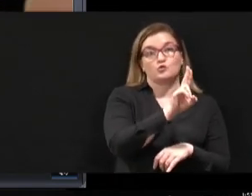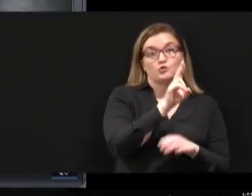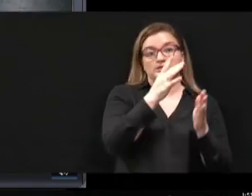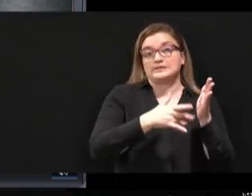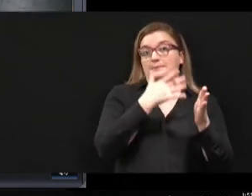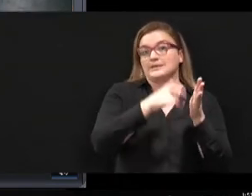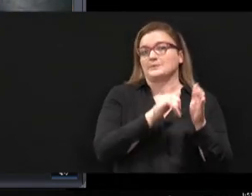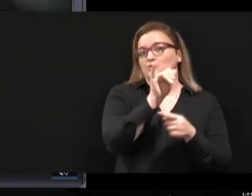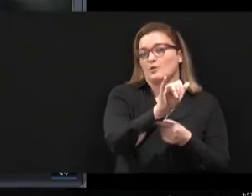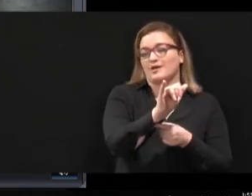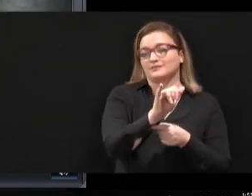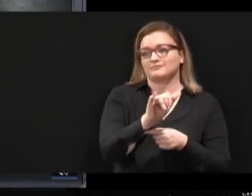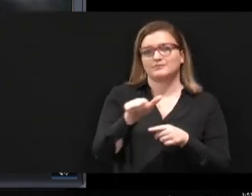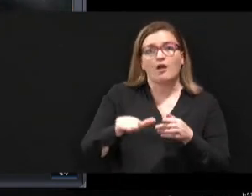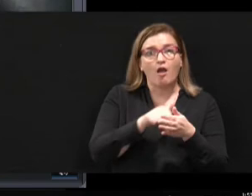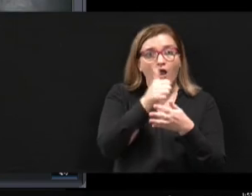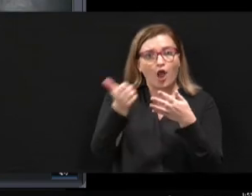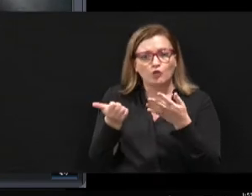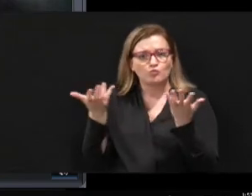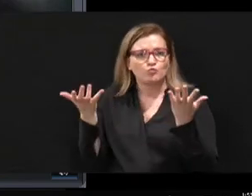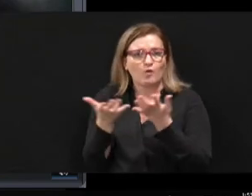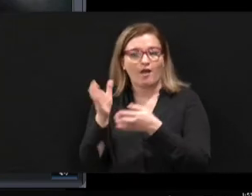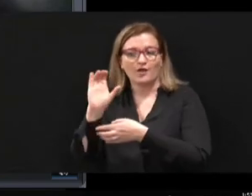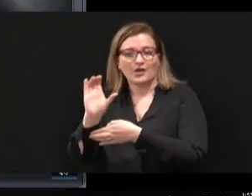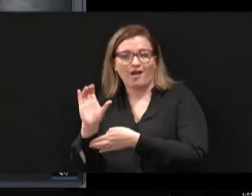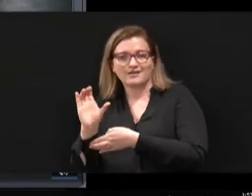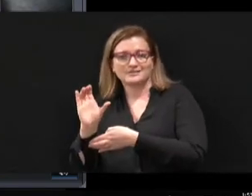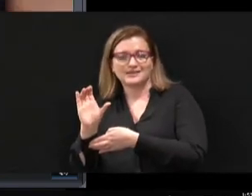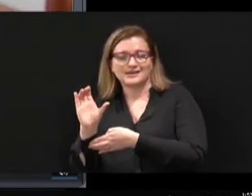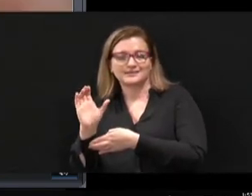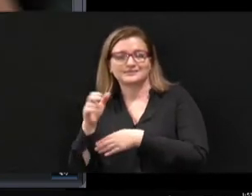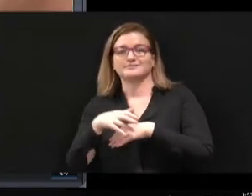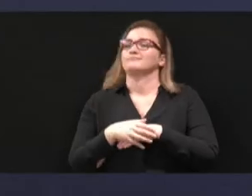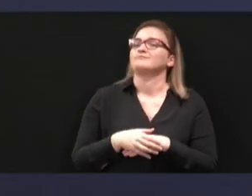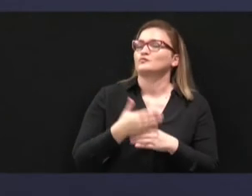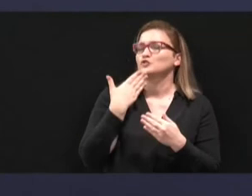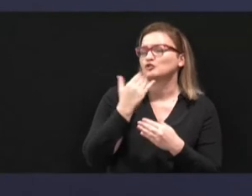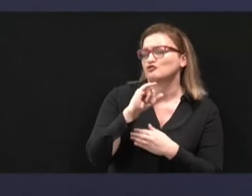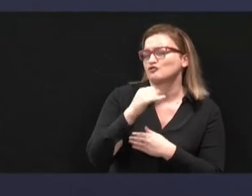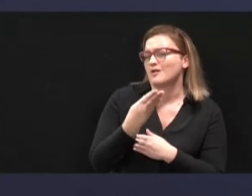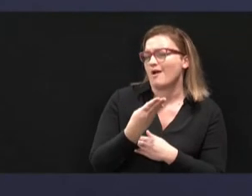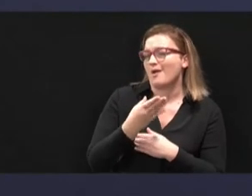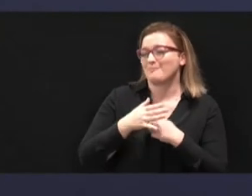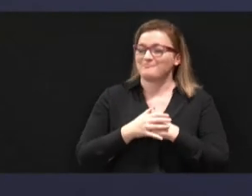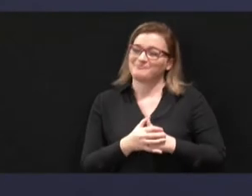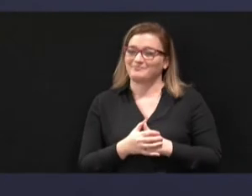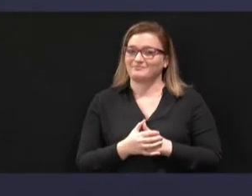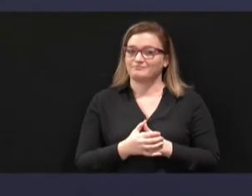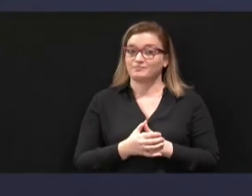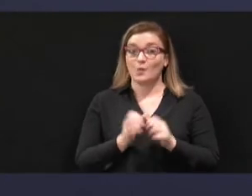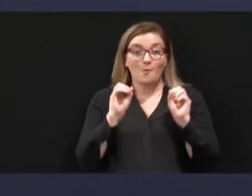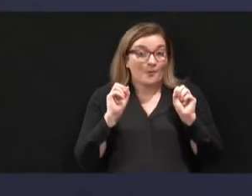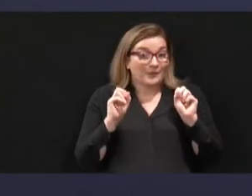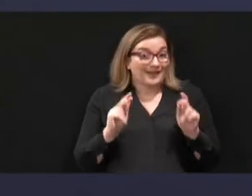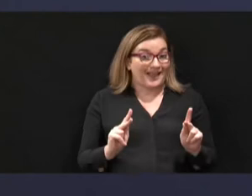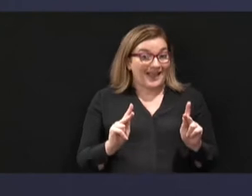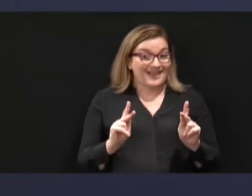Y, and everything else in the alphabet is A? Good job. Okay.